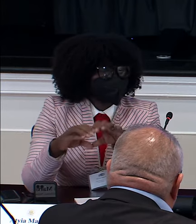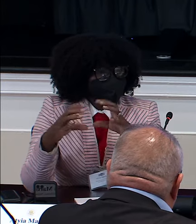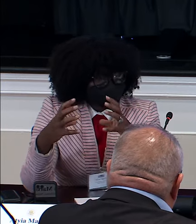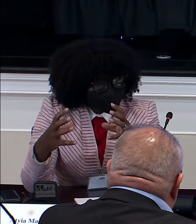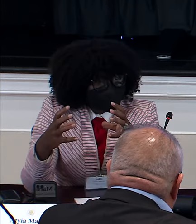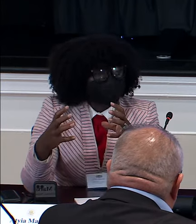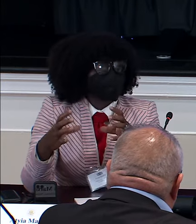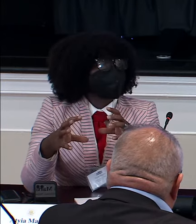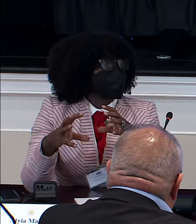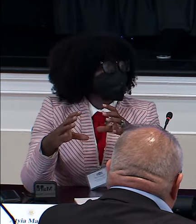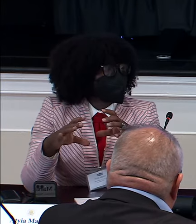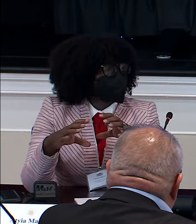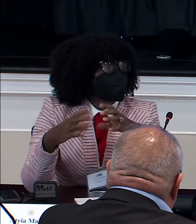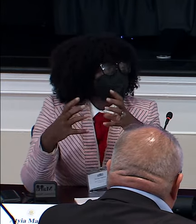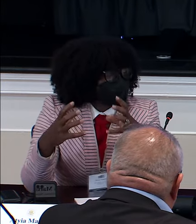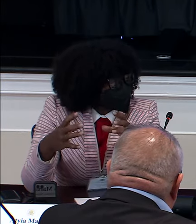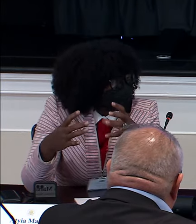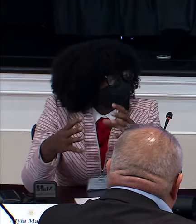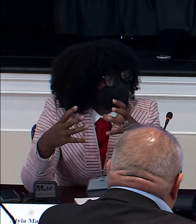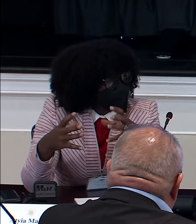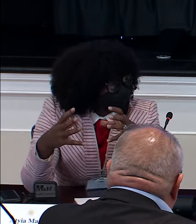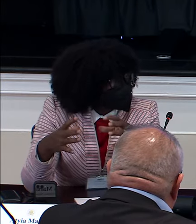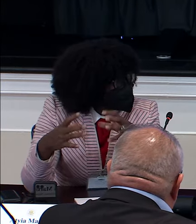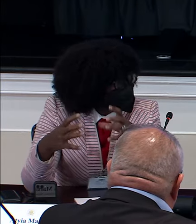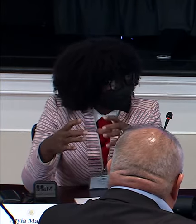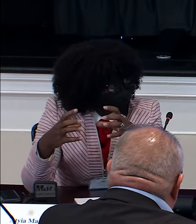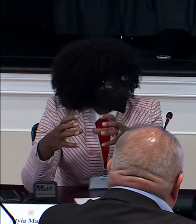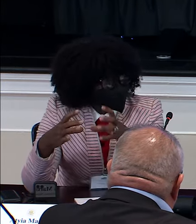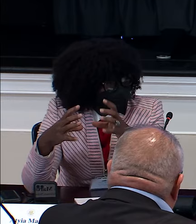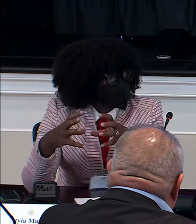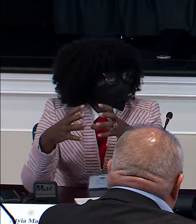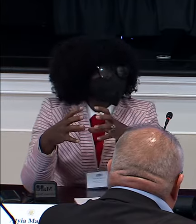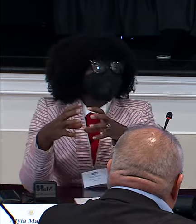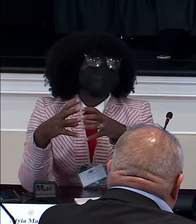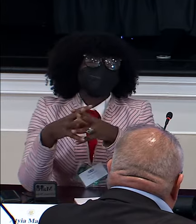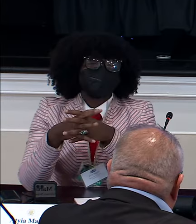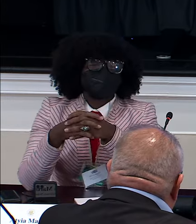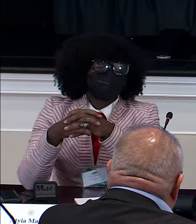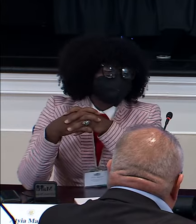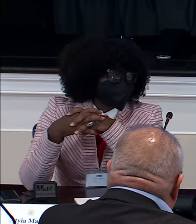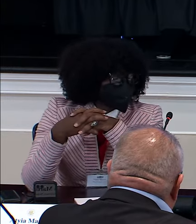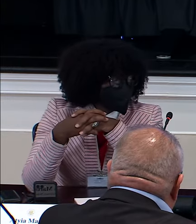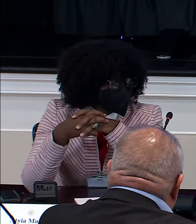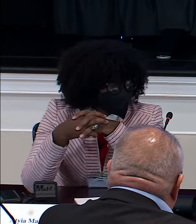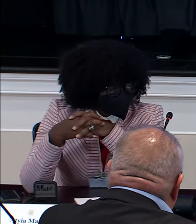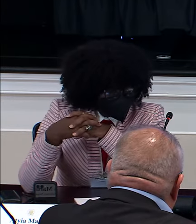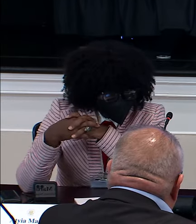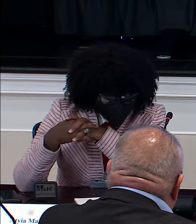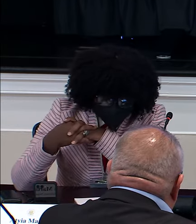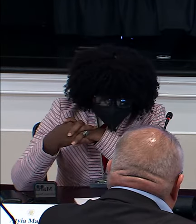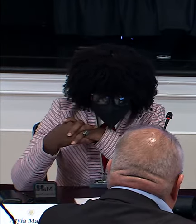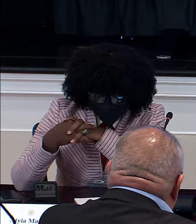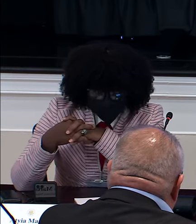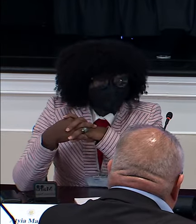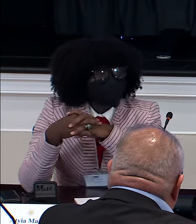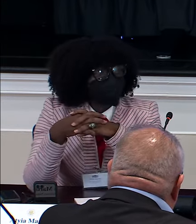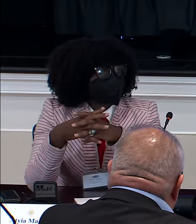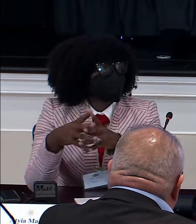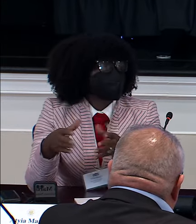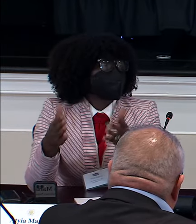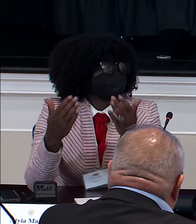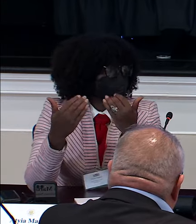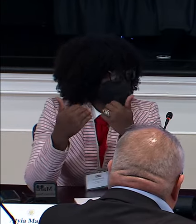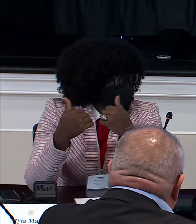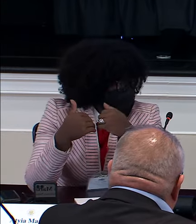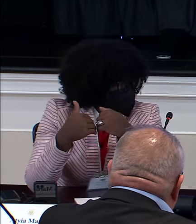just exist. And their presence alone is a level of resilience that I think we need to pay homage to, but